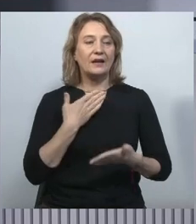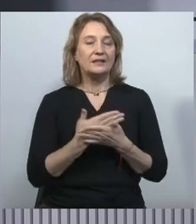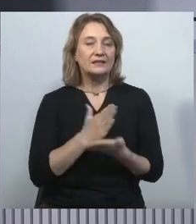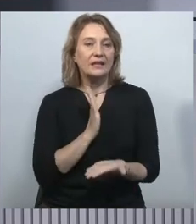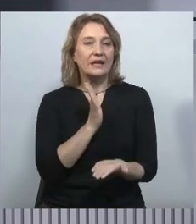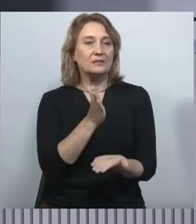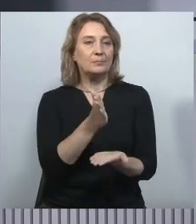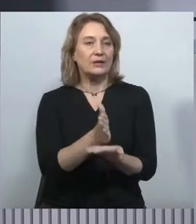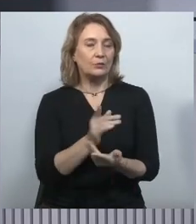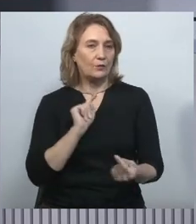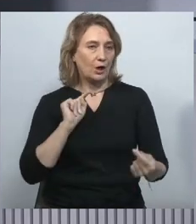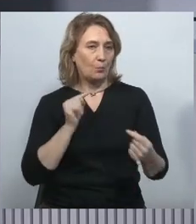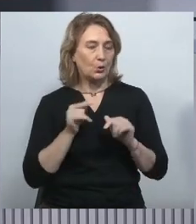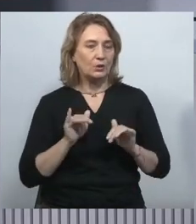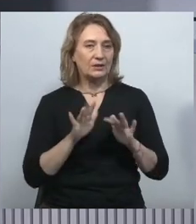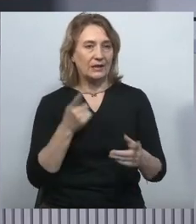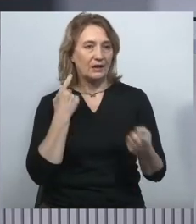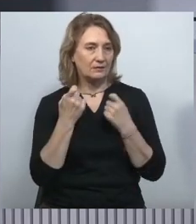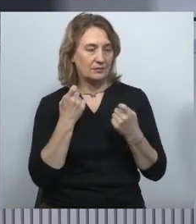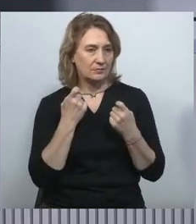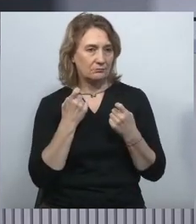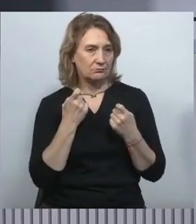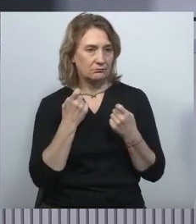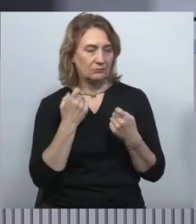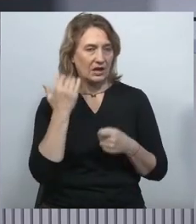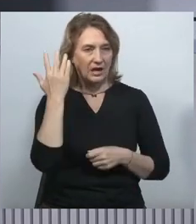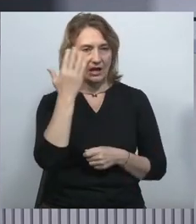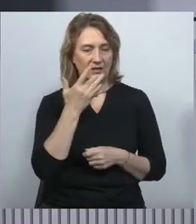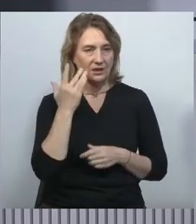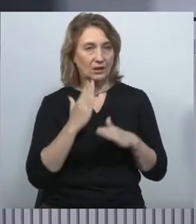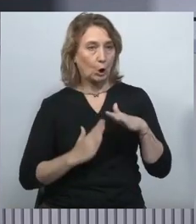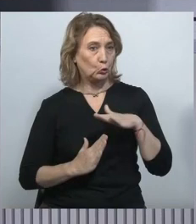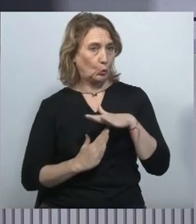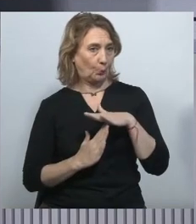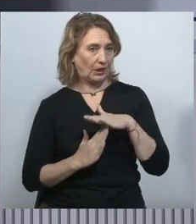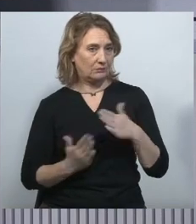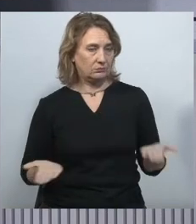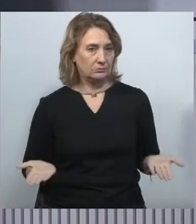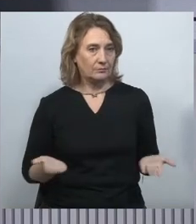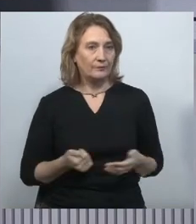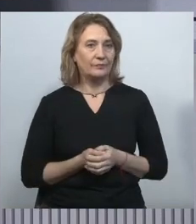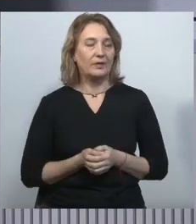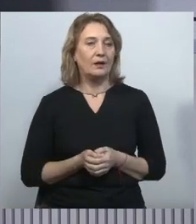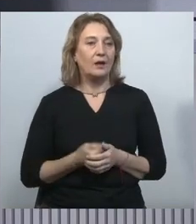the initiatives aimed at countering disinformation are like in the ideological